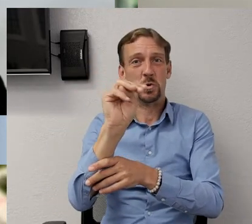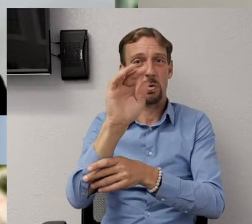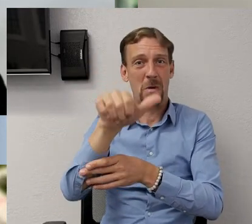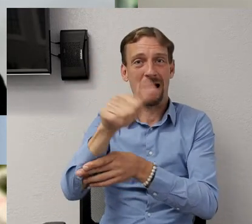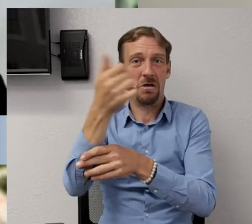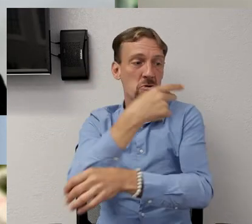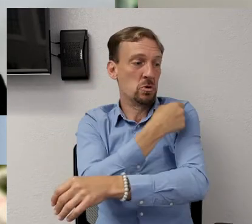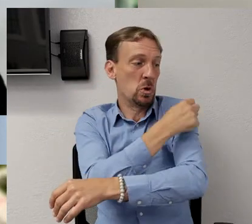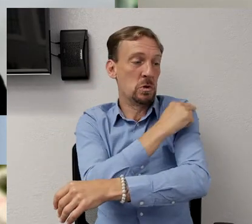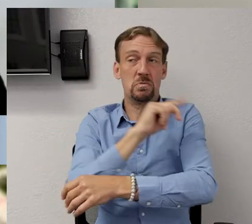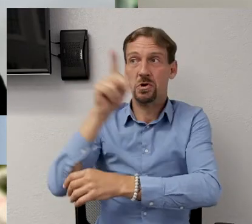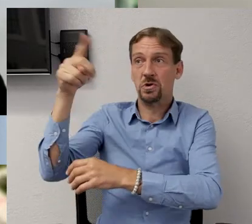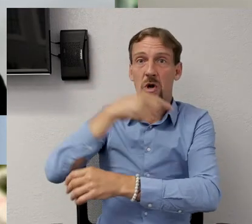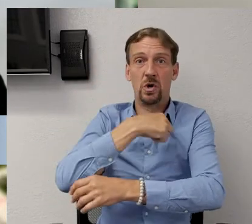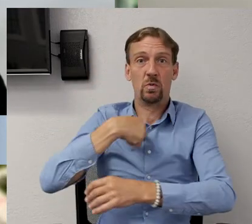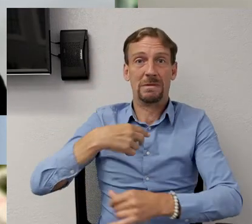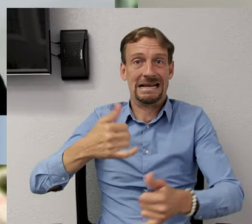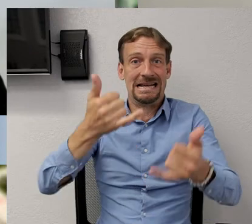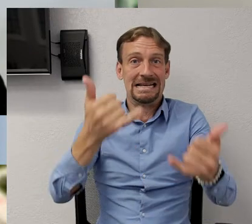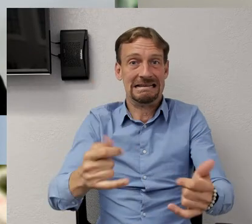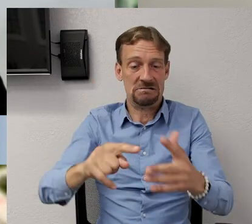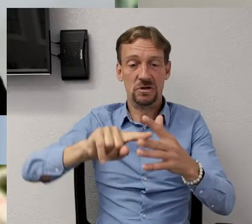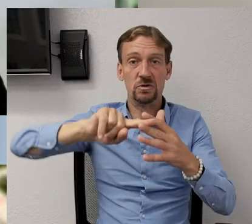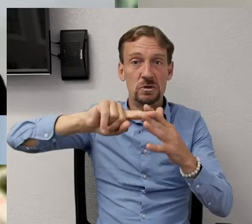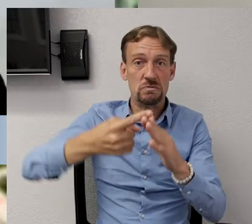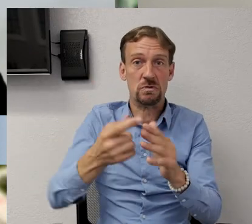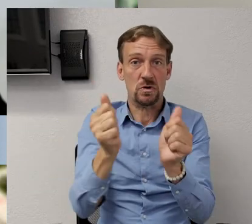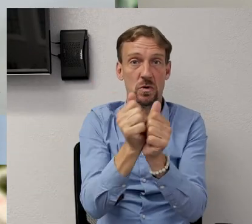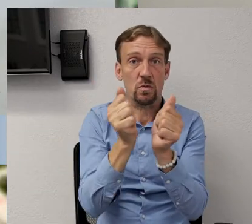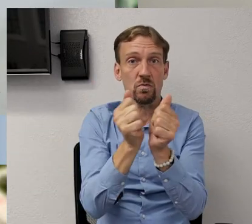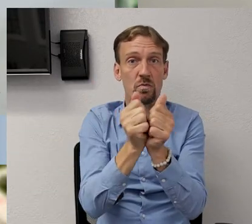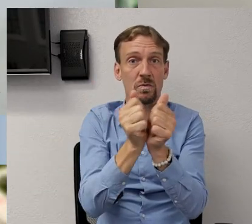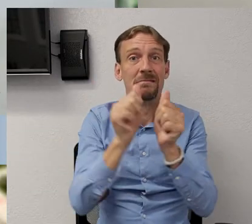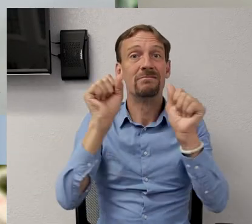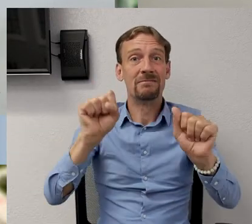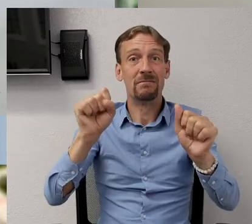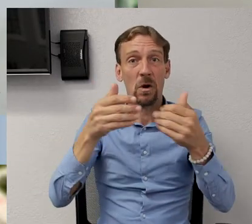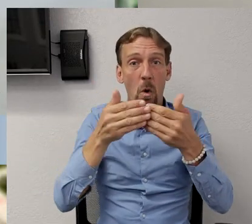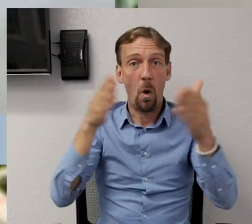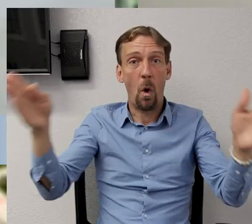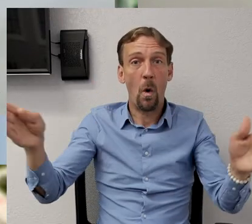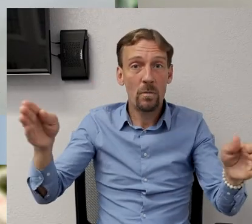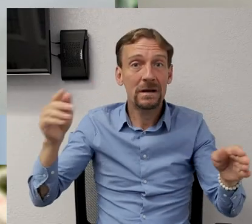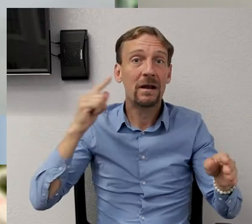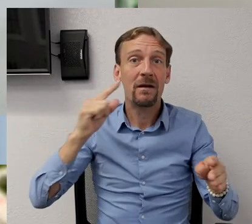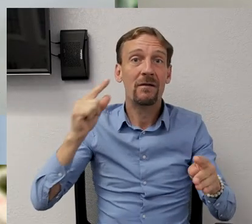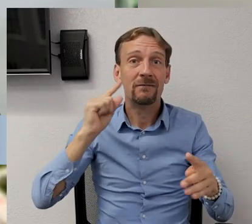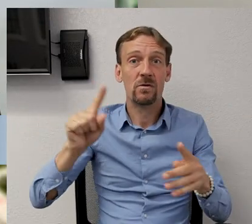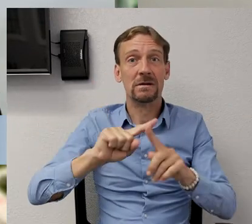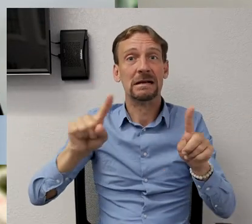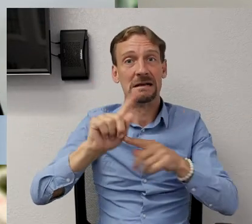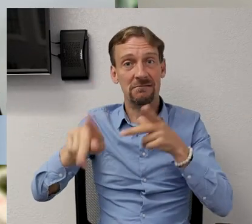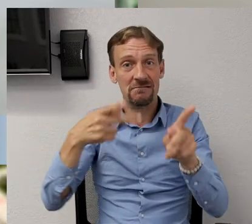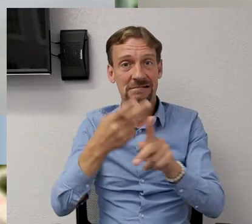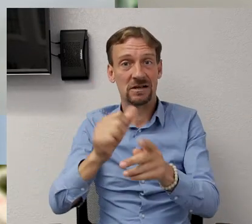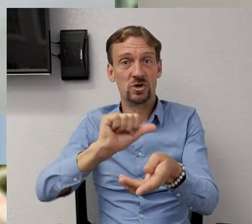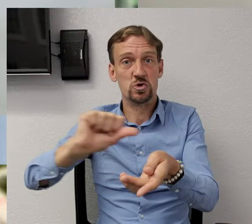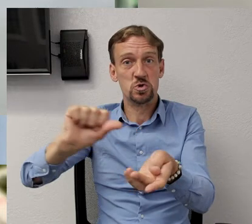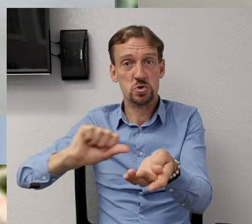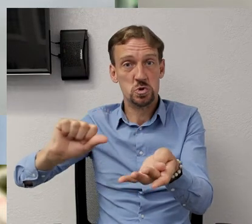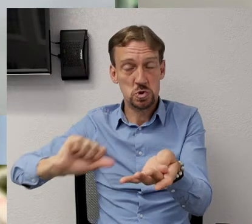hospitals, we have now started for the potential reopening of elective surgery. Dr. Mark Wiseman, who's